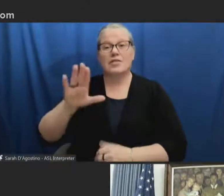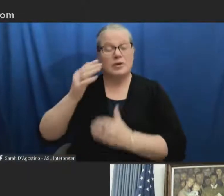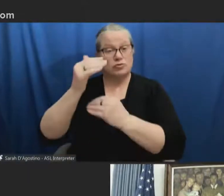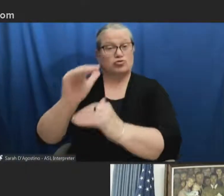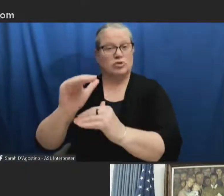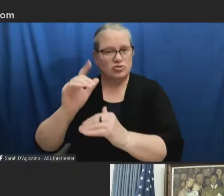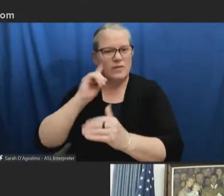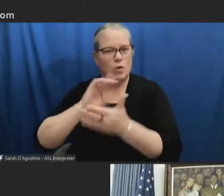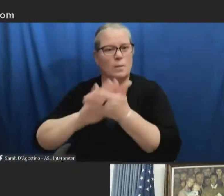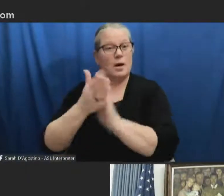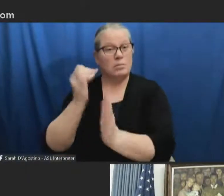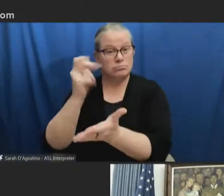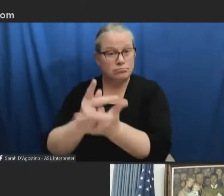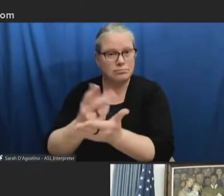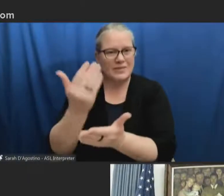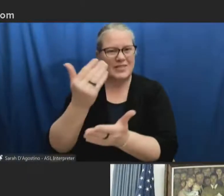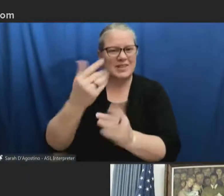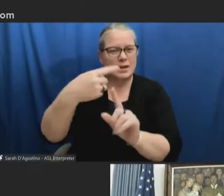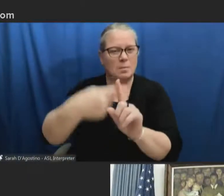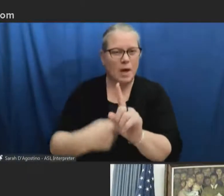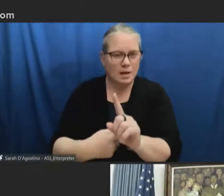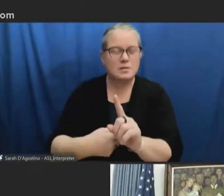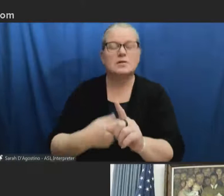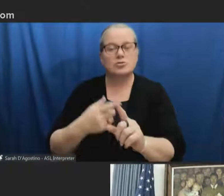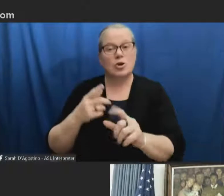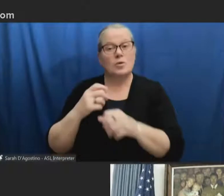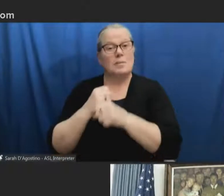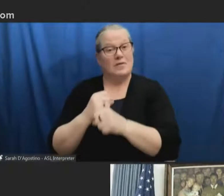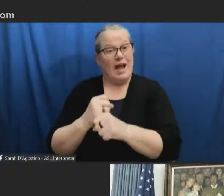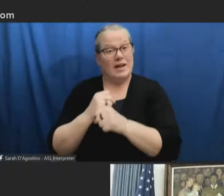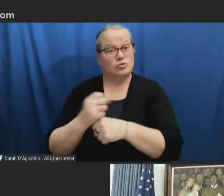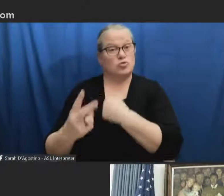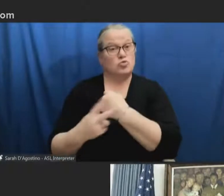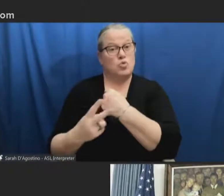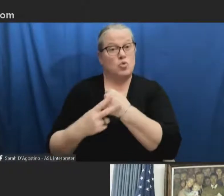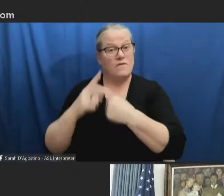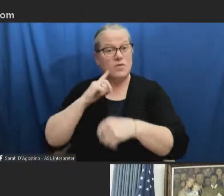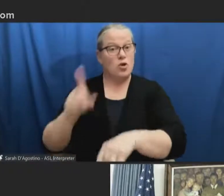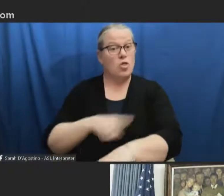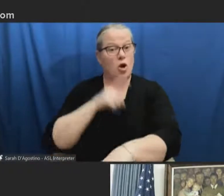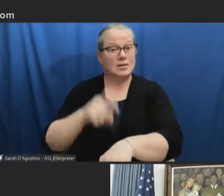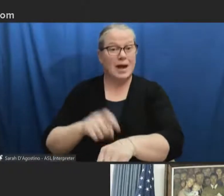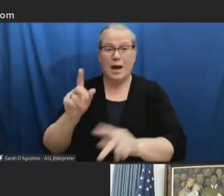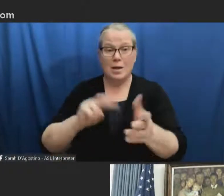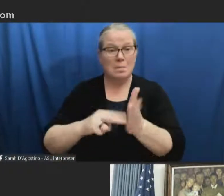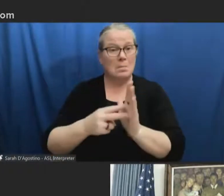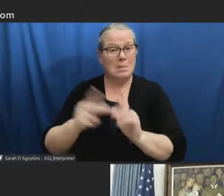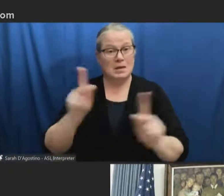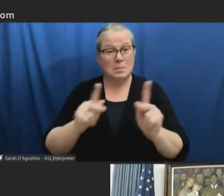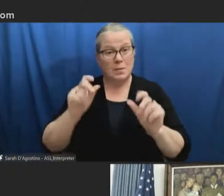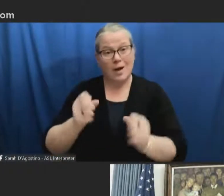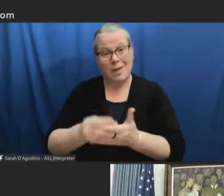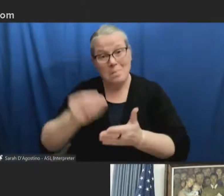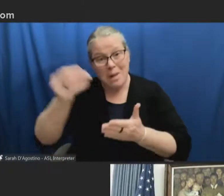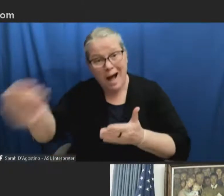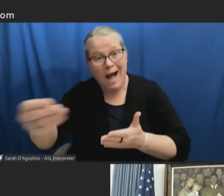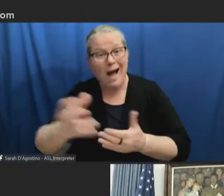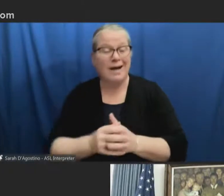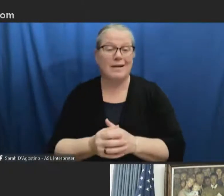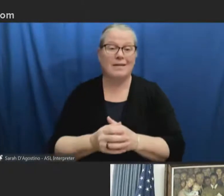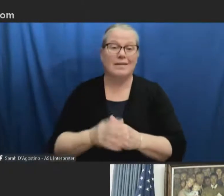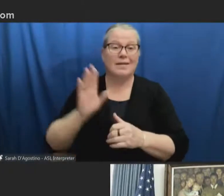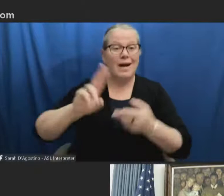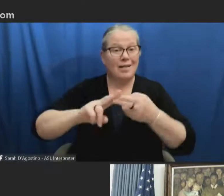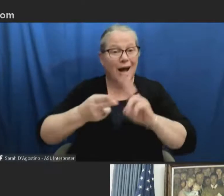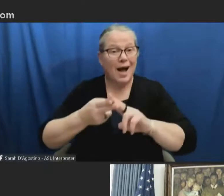get manufactured in a way that they can be stored for a longer period of time, it's going to allow people to buy them and put them in a closet and have them on hand. So different things are